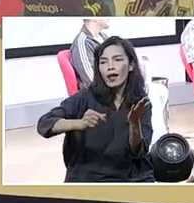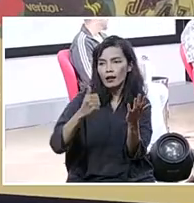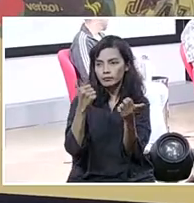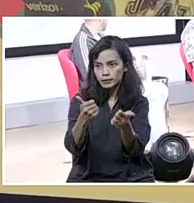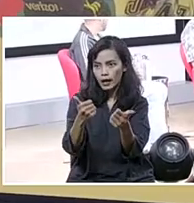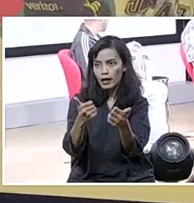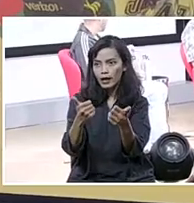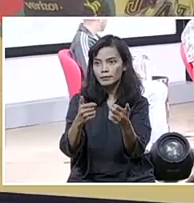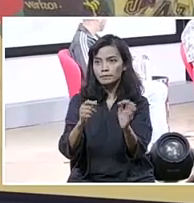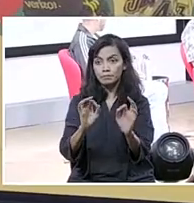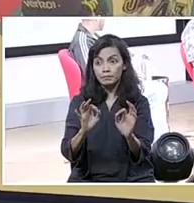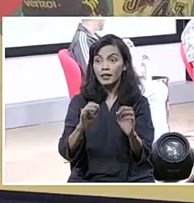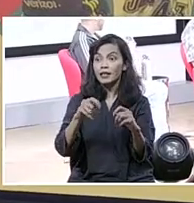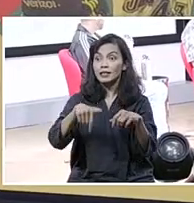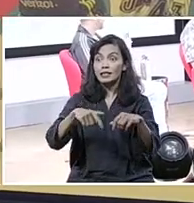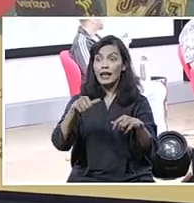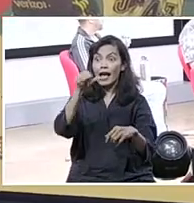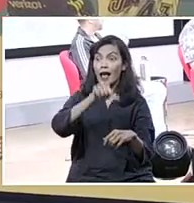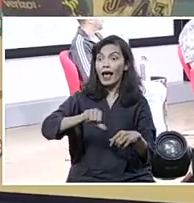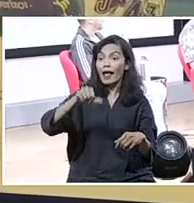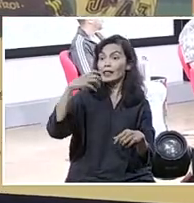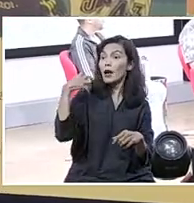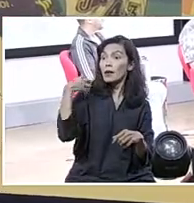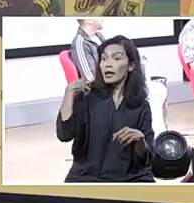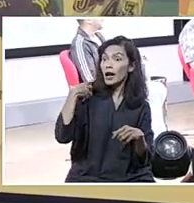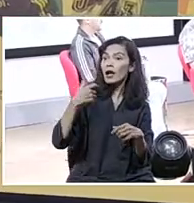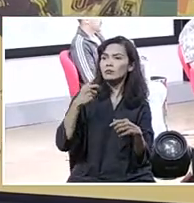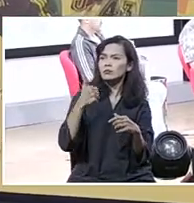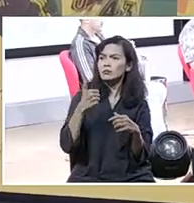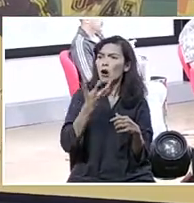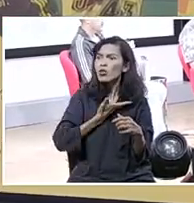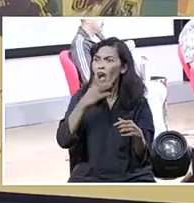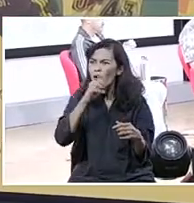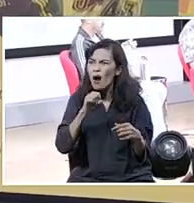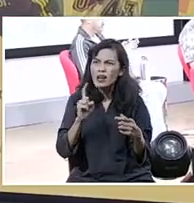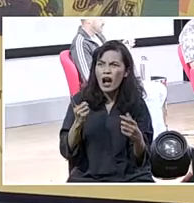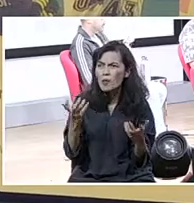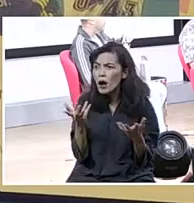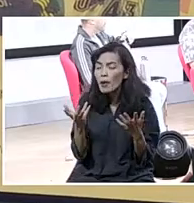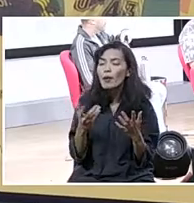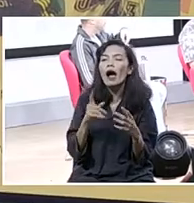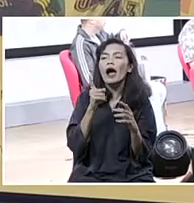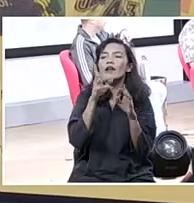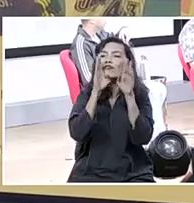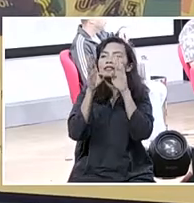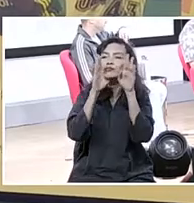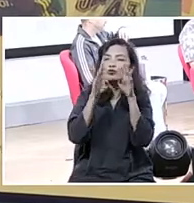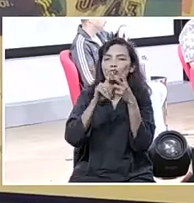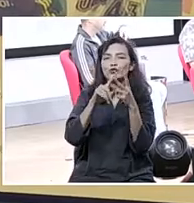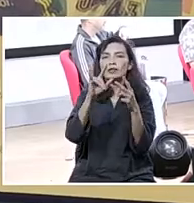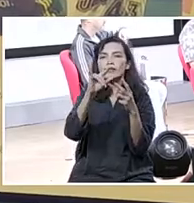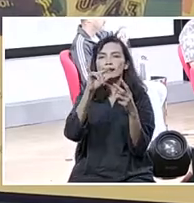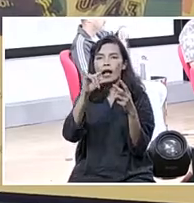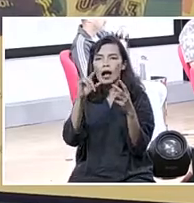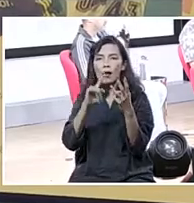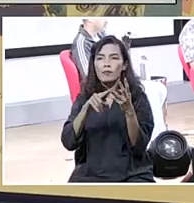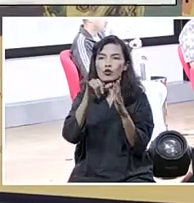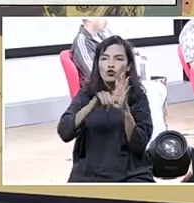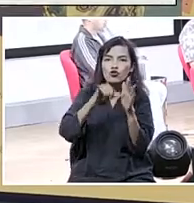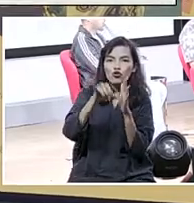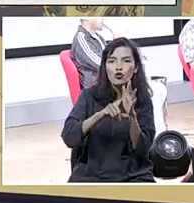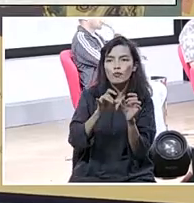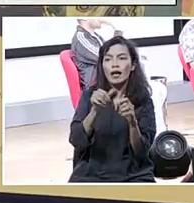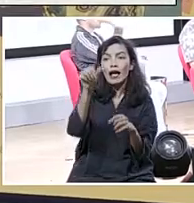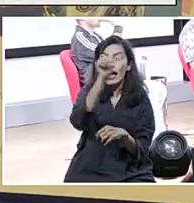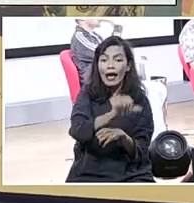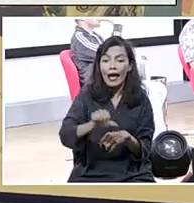next amazing events here in Ad America, you can follow our social media. We have on Facebook, Instagram, Twitter, YouTube, AT